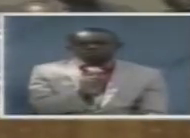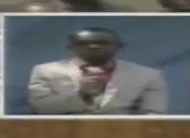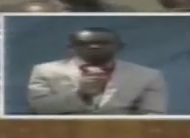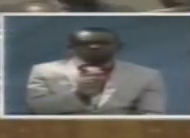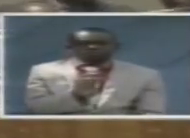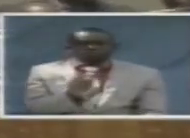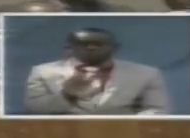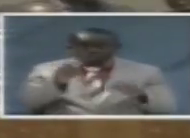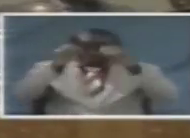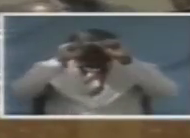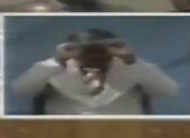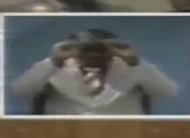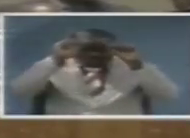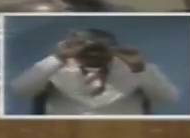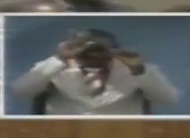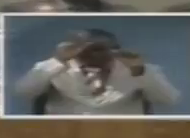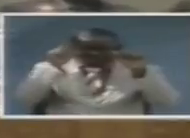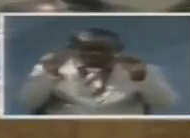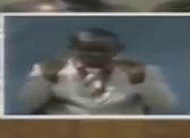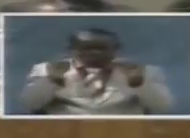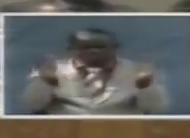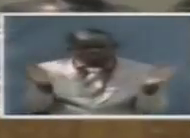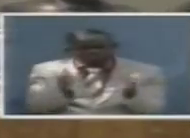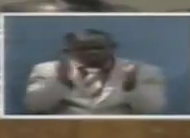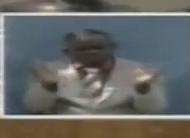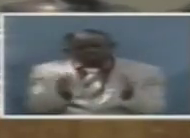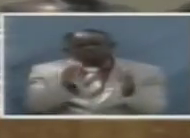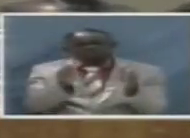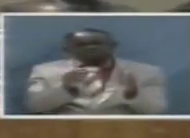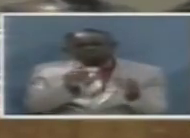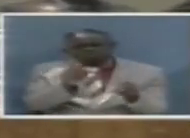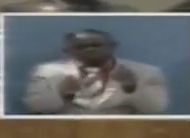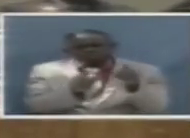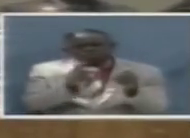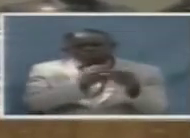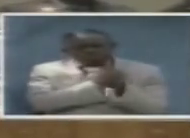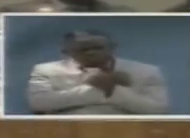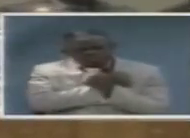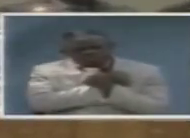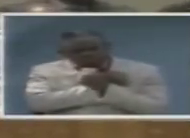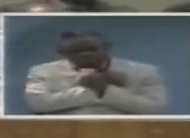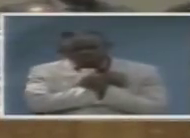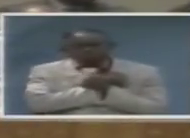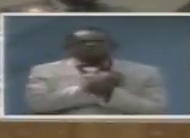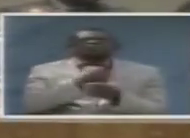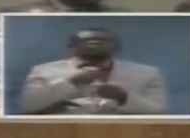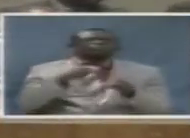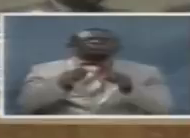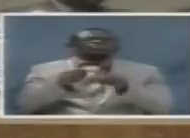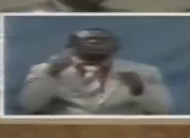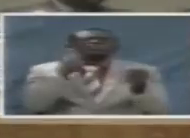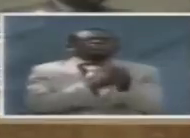the President's call, as it is critical if we are to effectively implement our development